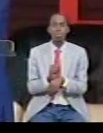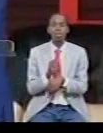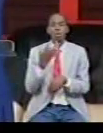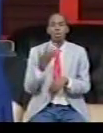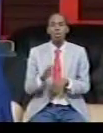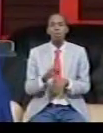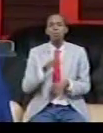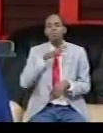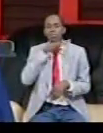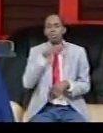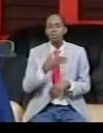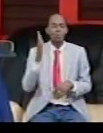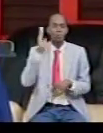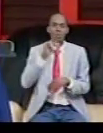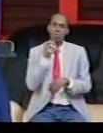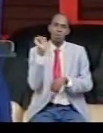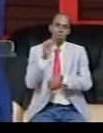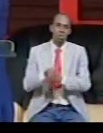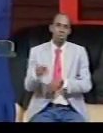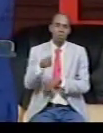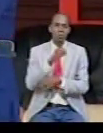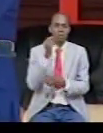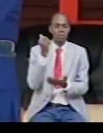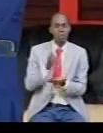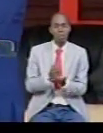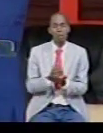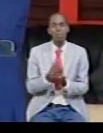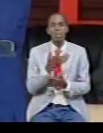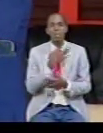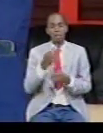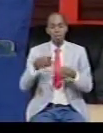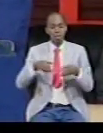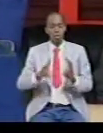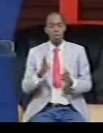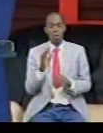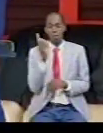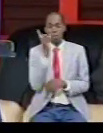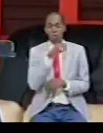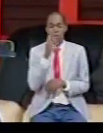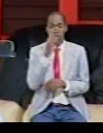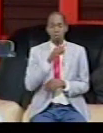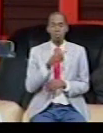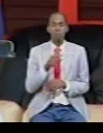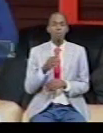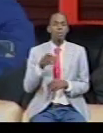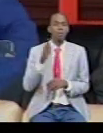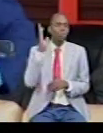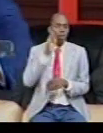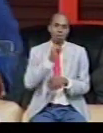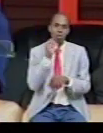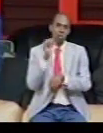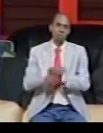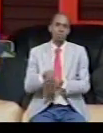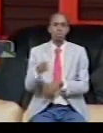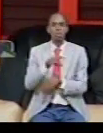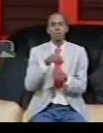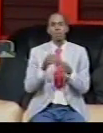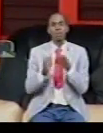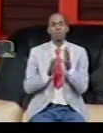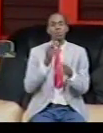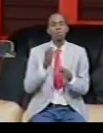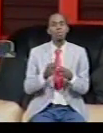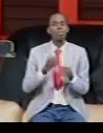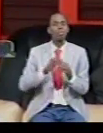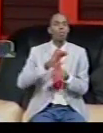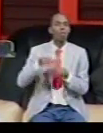filthiness will not conquer you. And the way of falsehood will not conquer you. In all